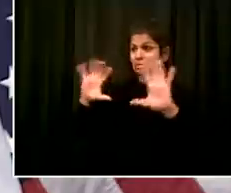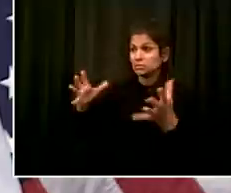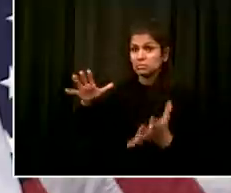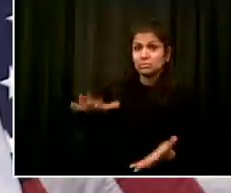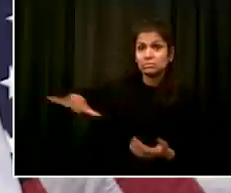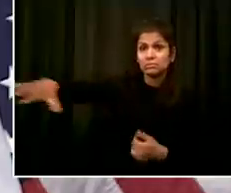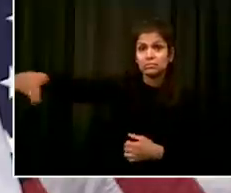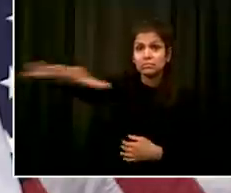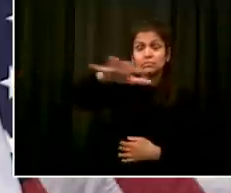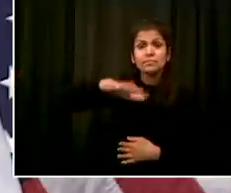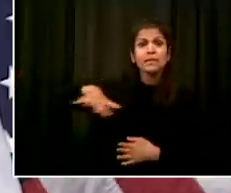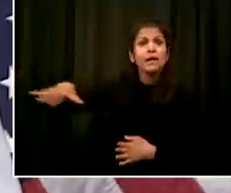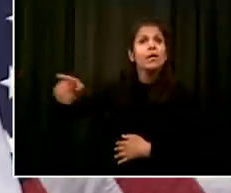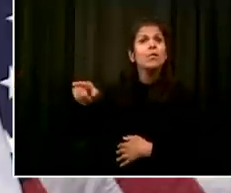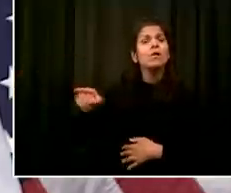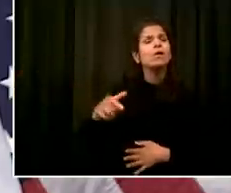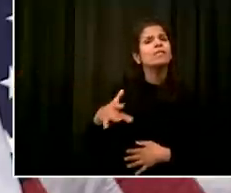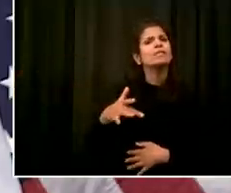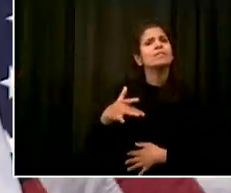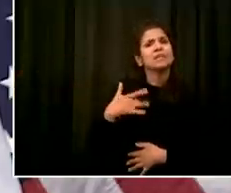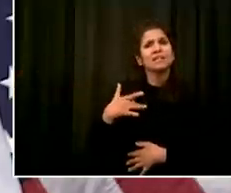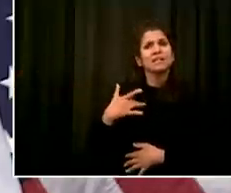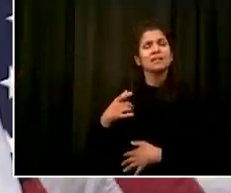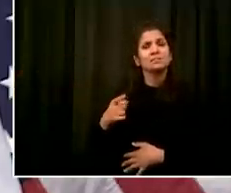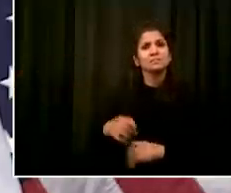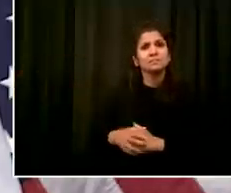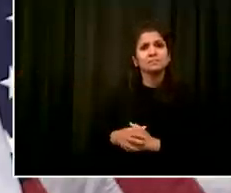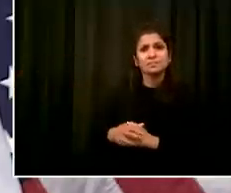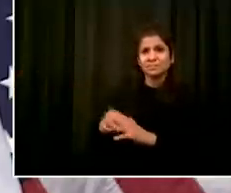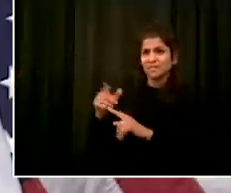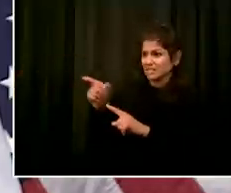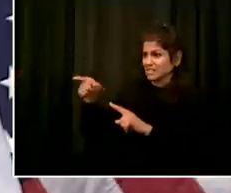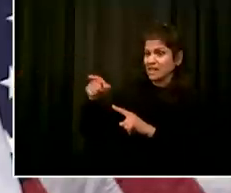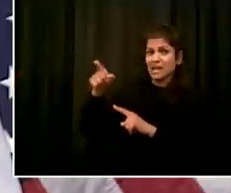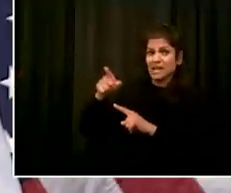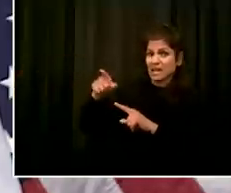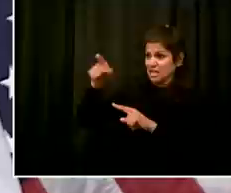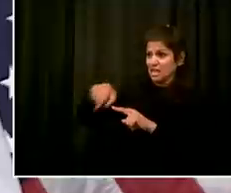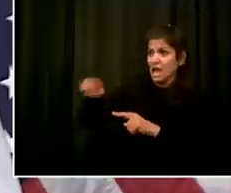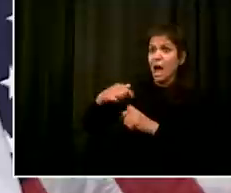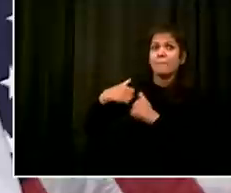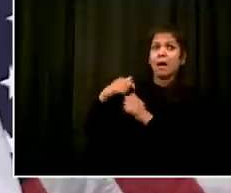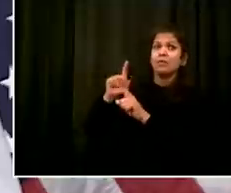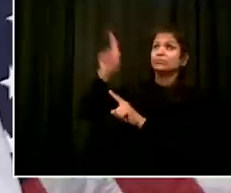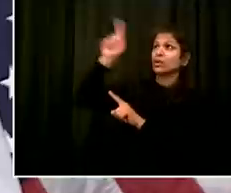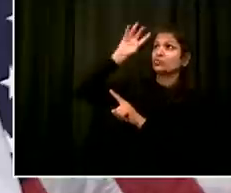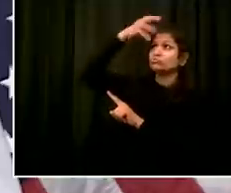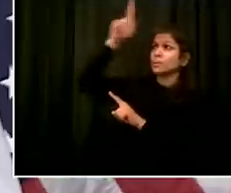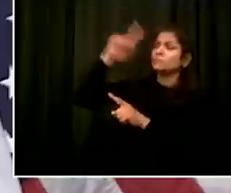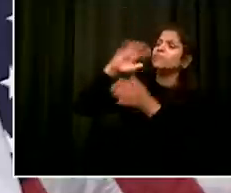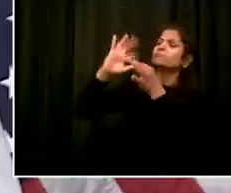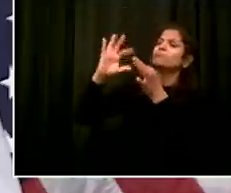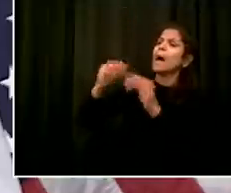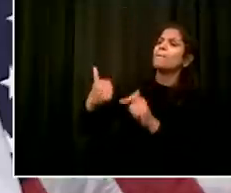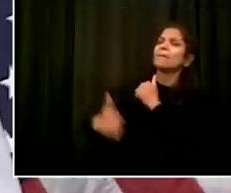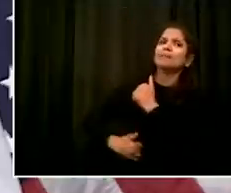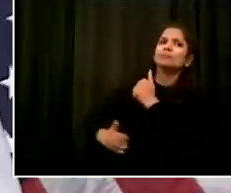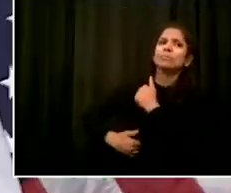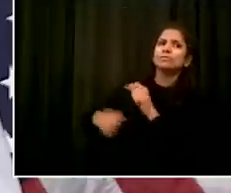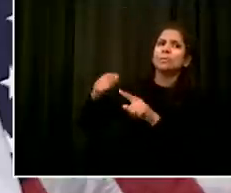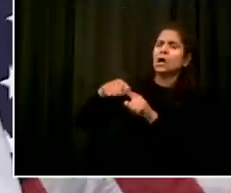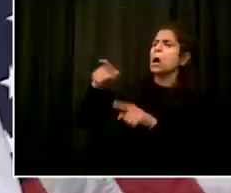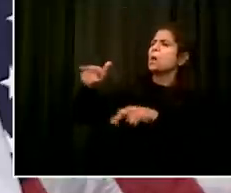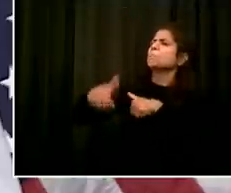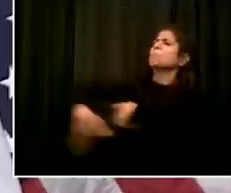States military into this conflict and to exacerbate the tensions in this country, I think that is a signature moment.